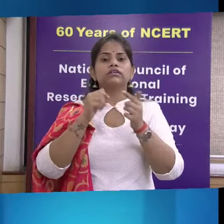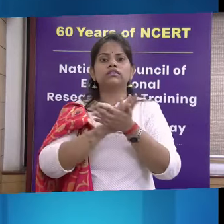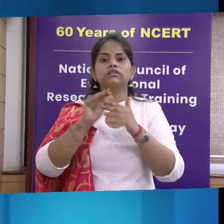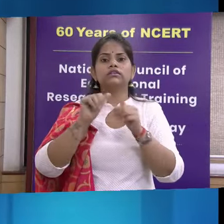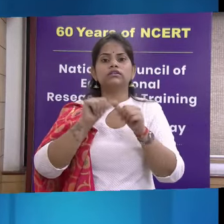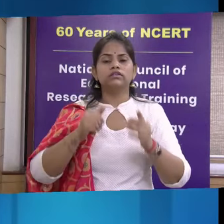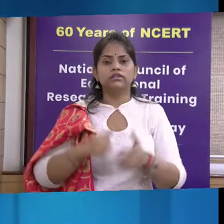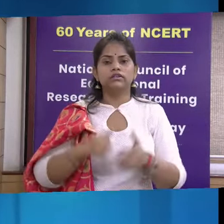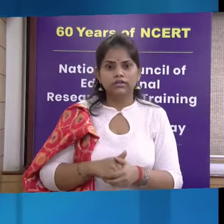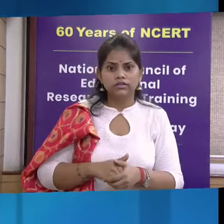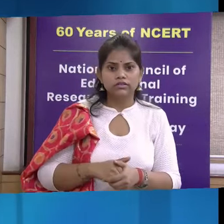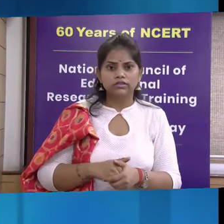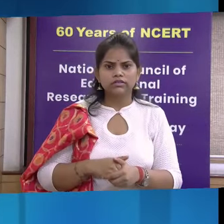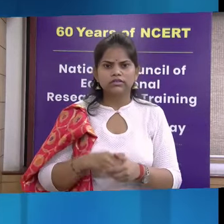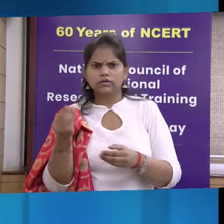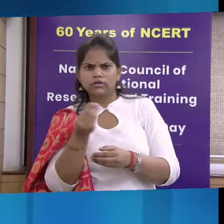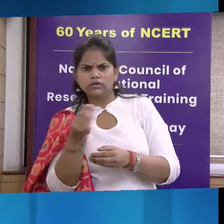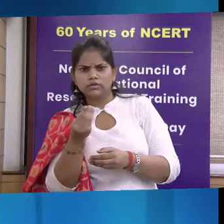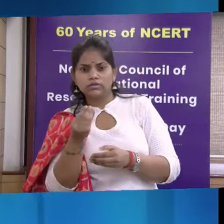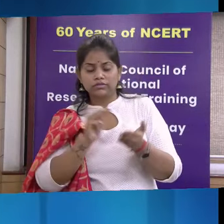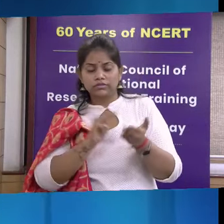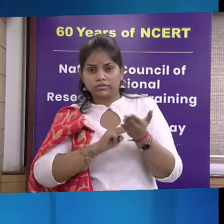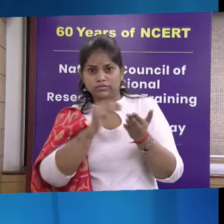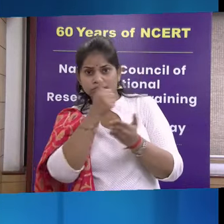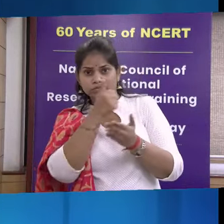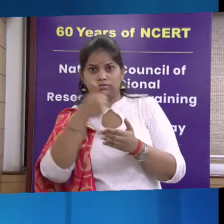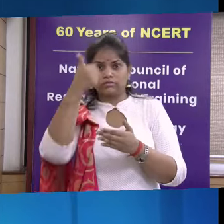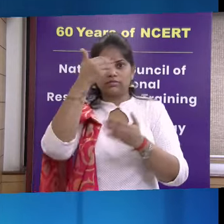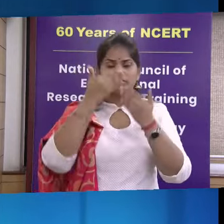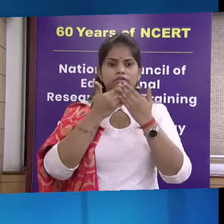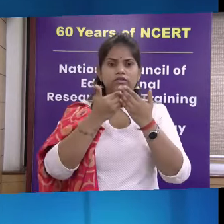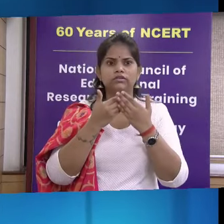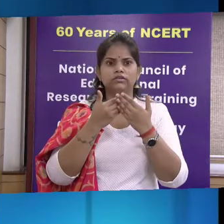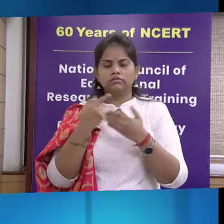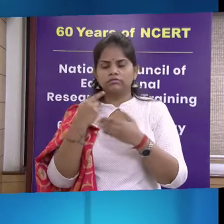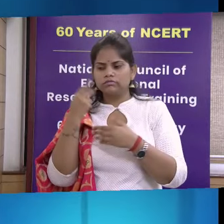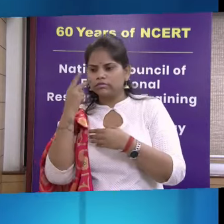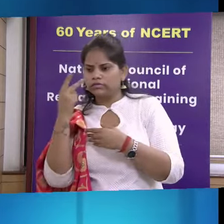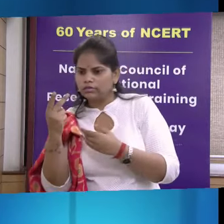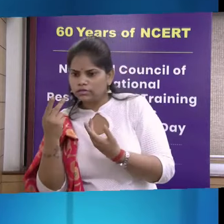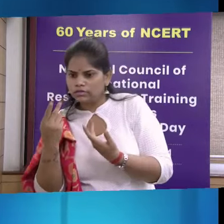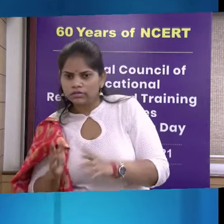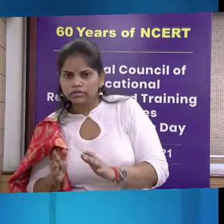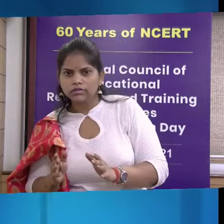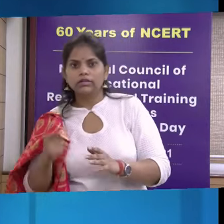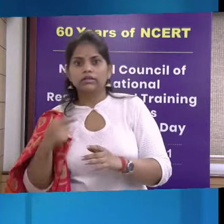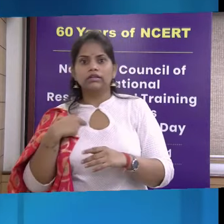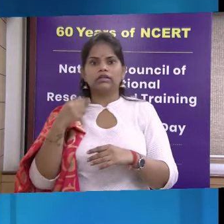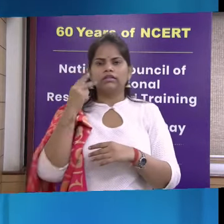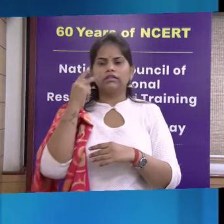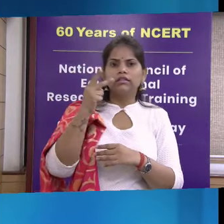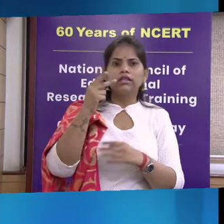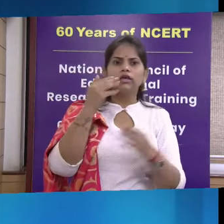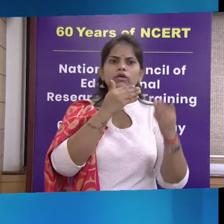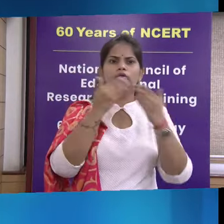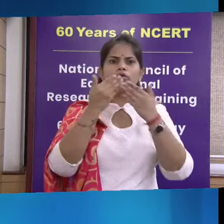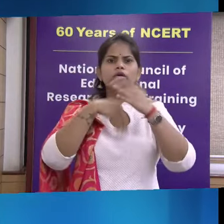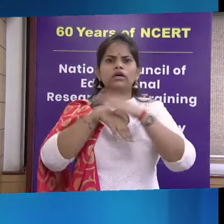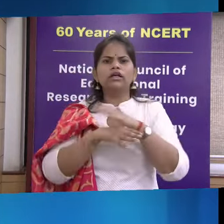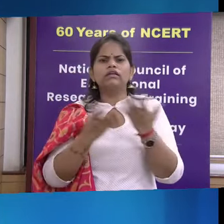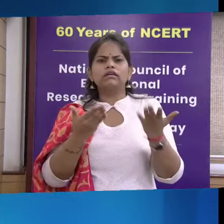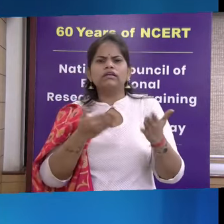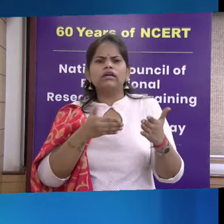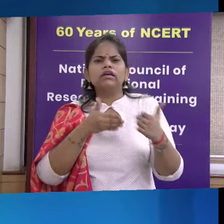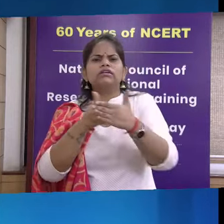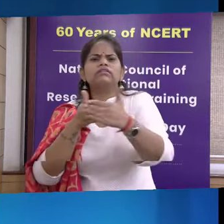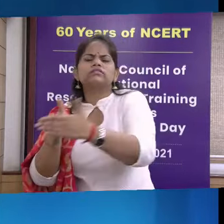the initiatives which Ministry of Education has undertaken to address the challenges of school education emerged due to